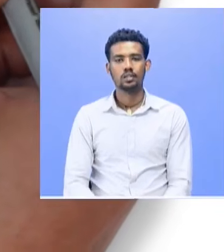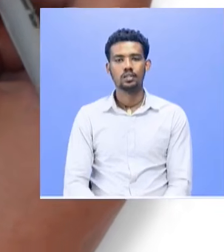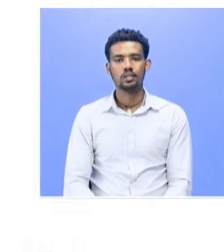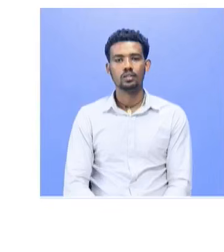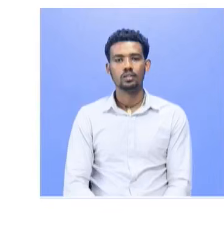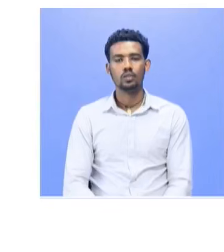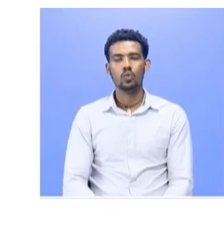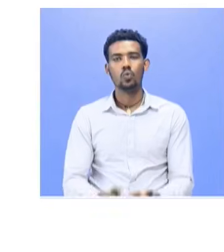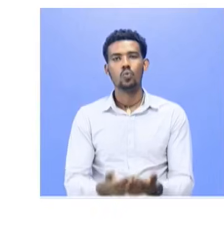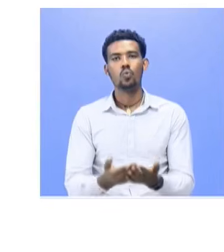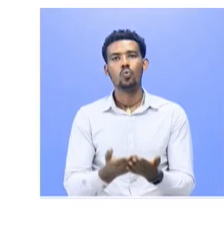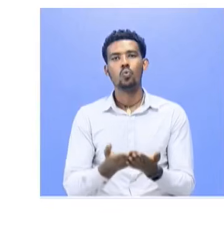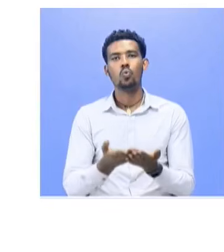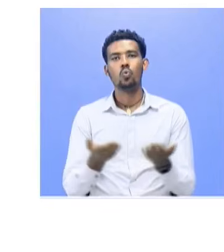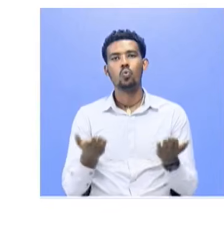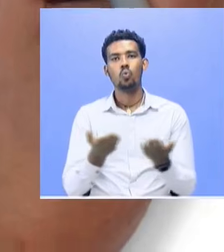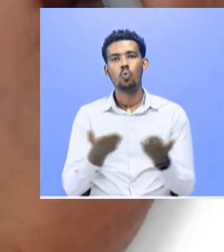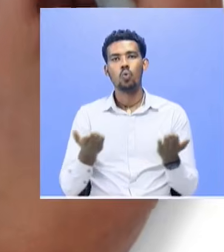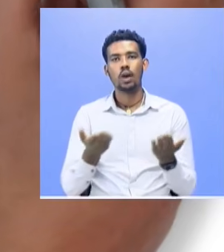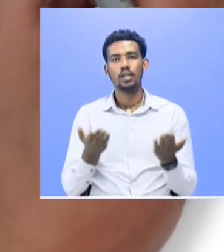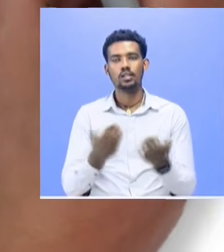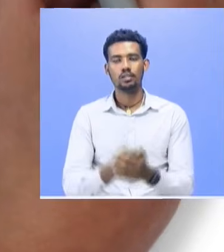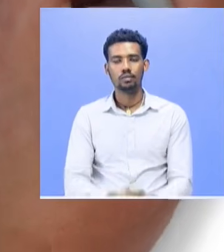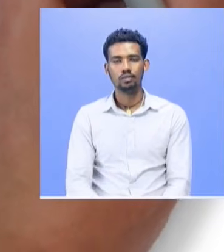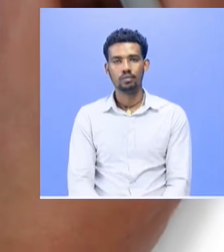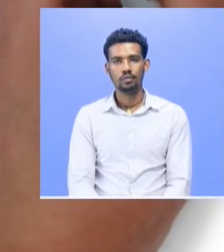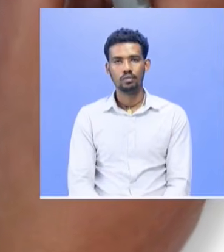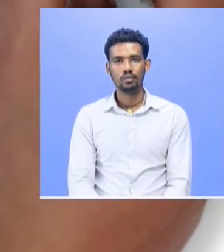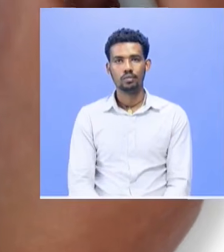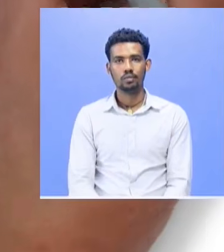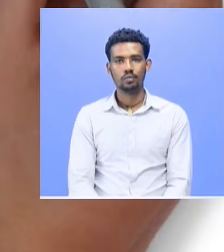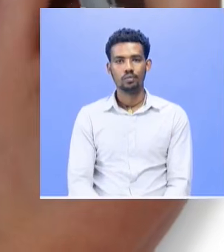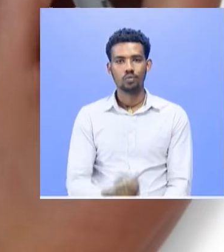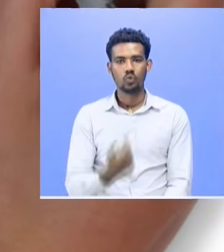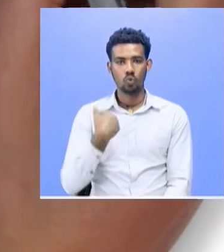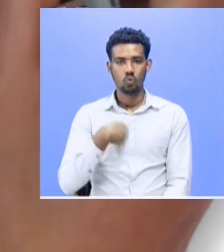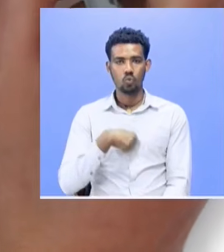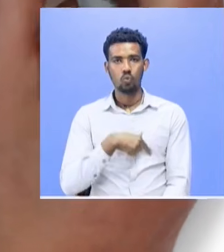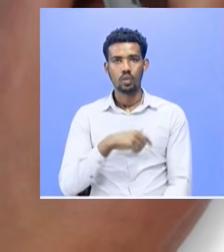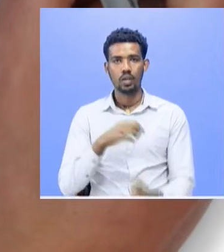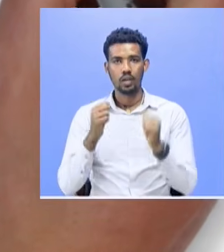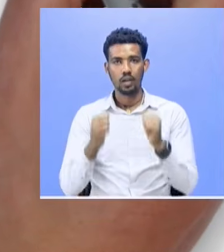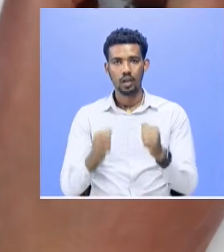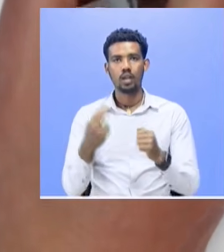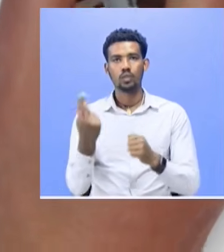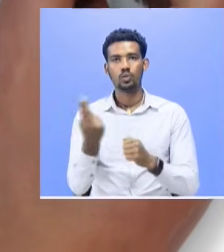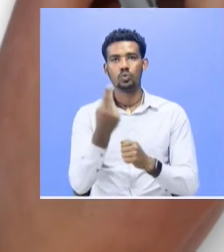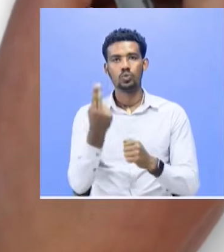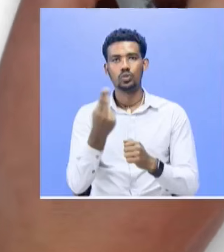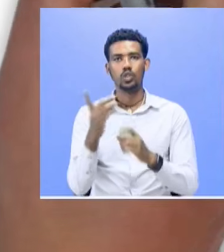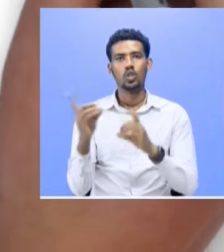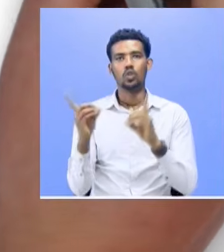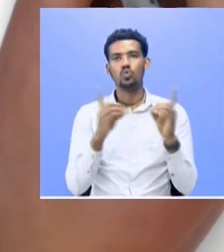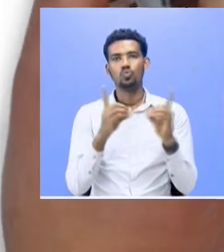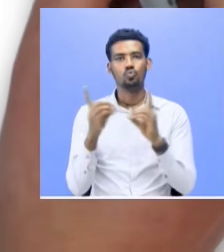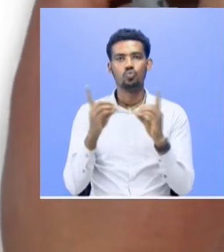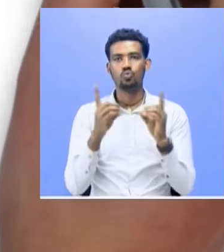And we can have as a question, we can use do and does.